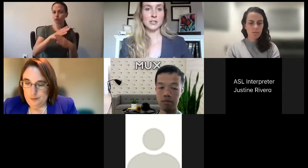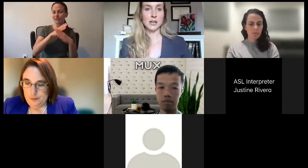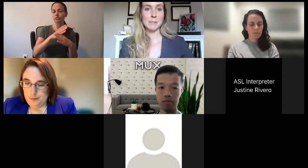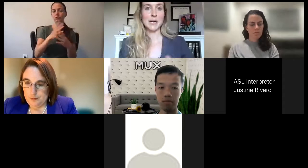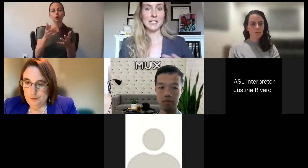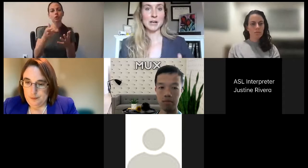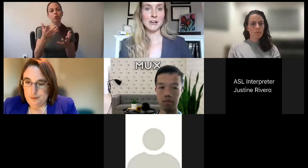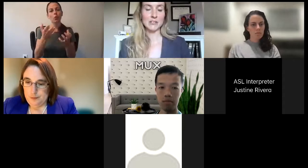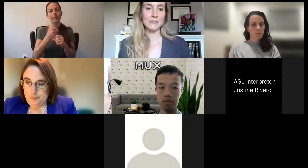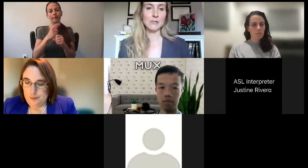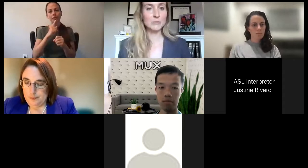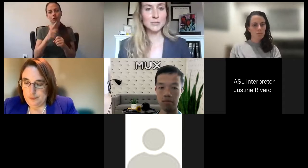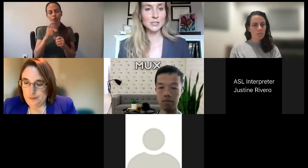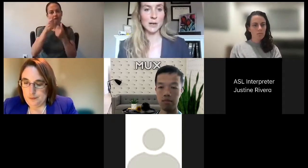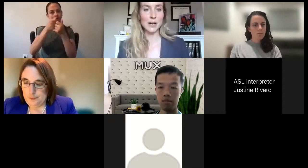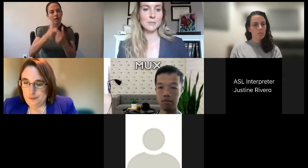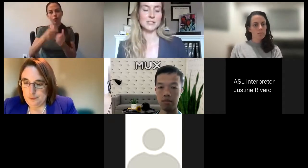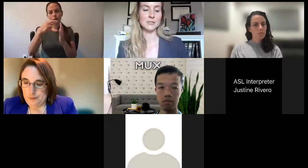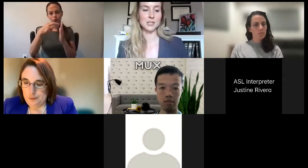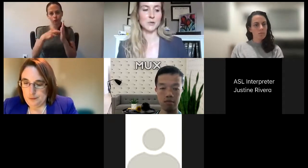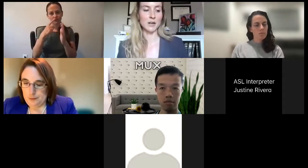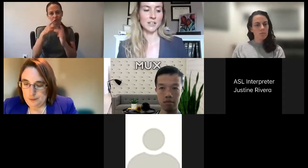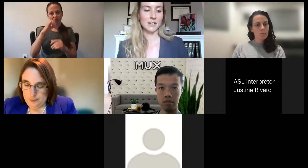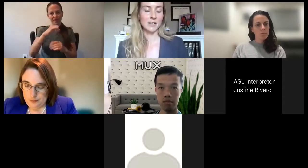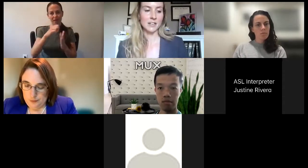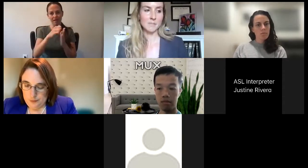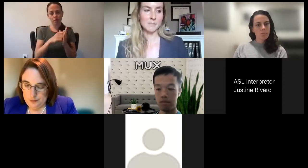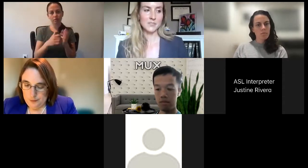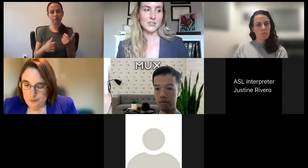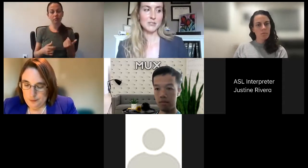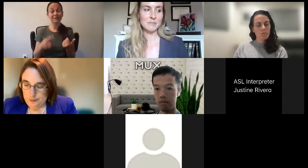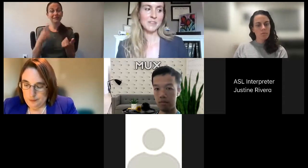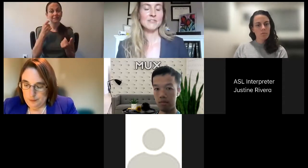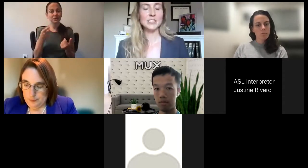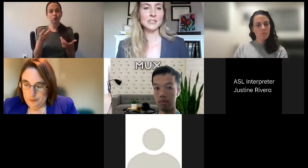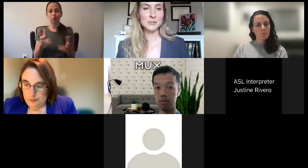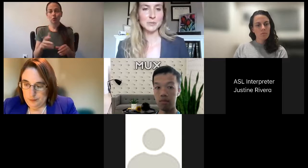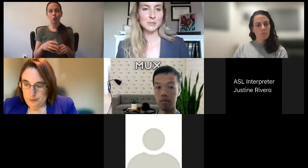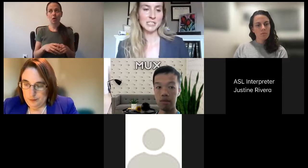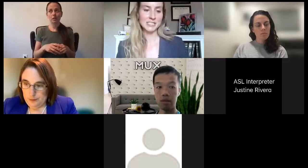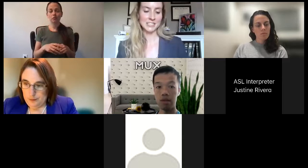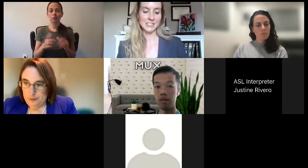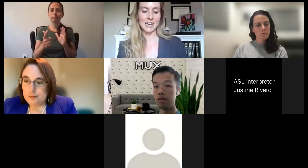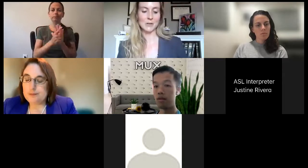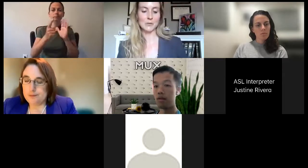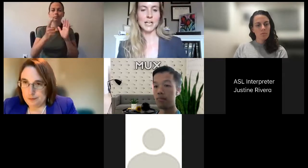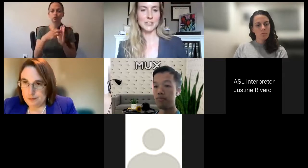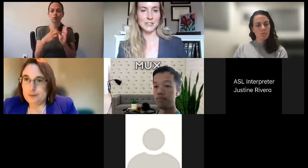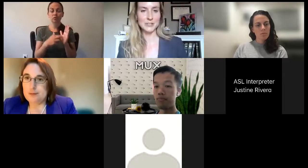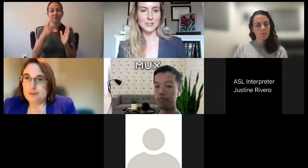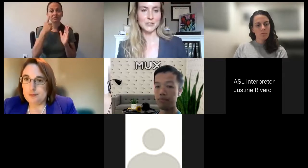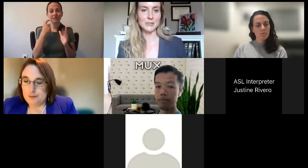sure that you're abiding by all of those rules as well, because you really don't want to violate those rules, because it could